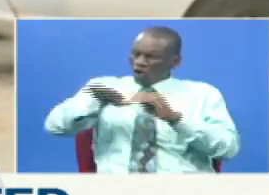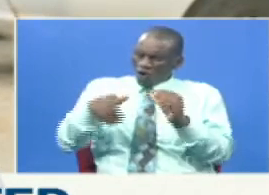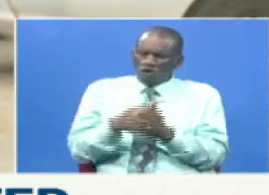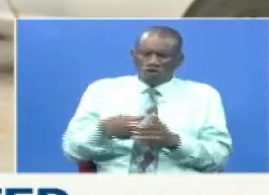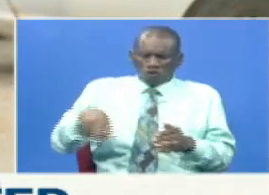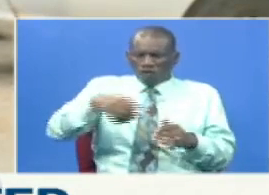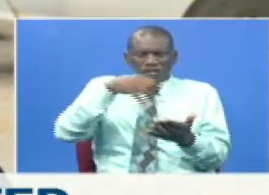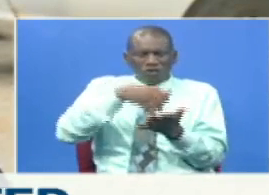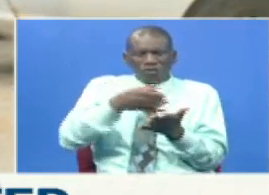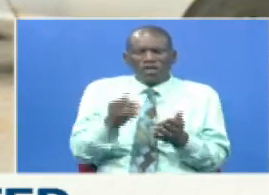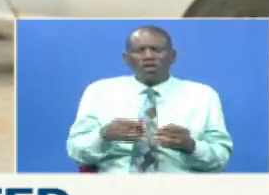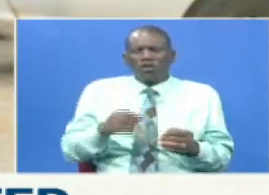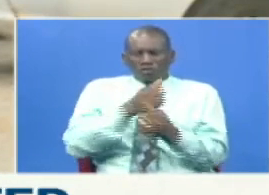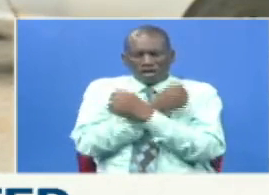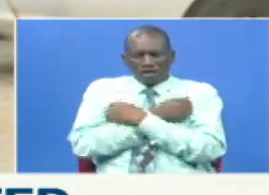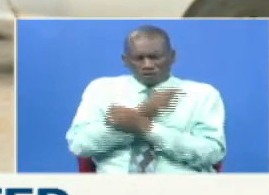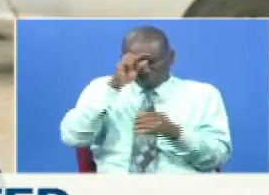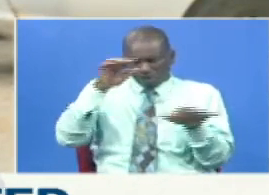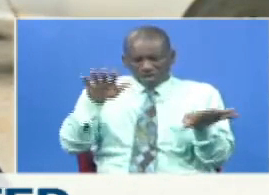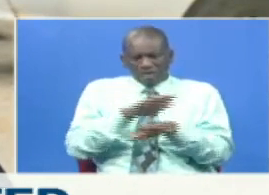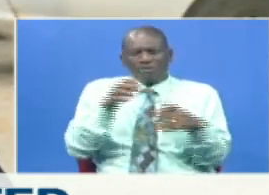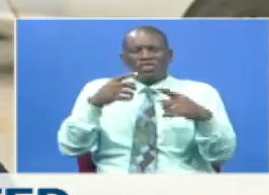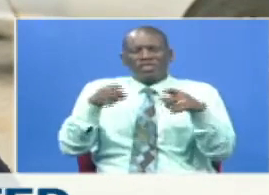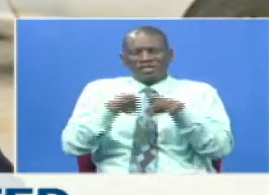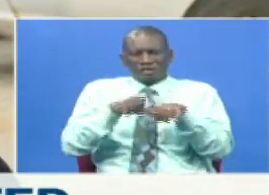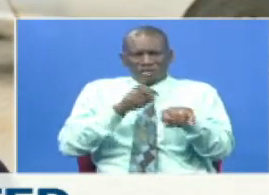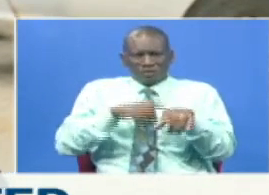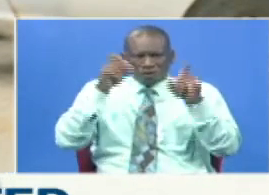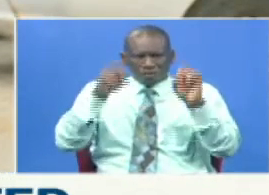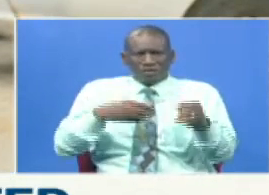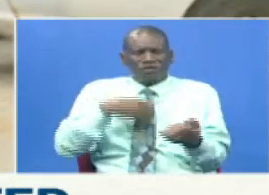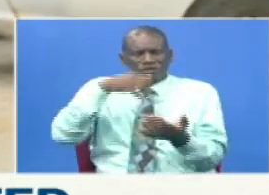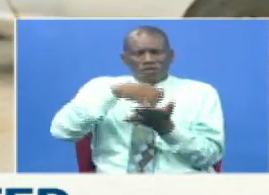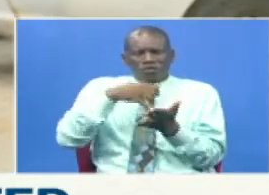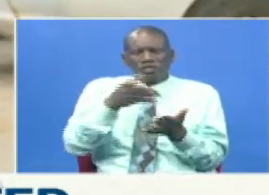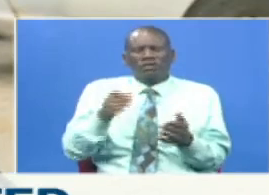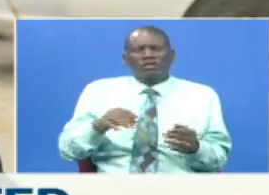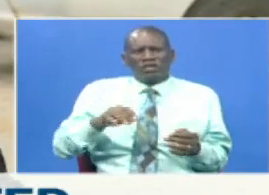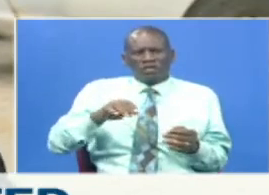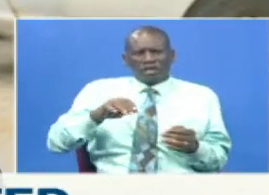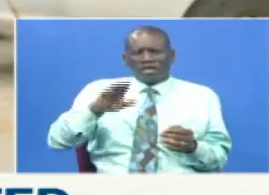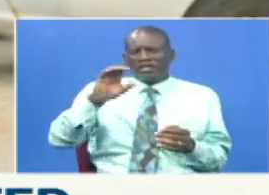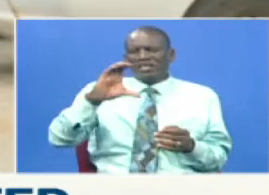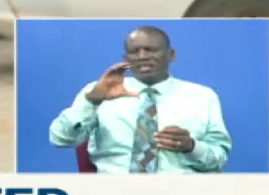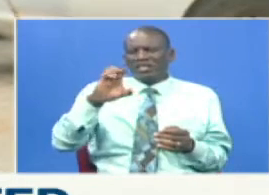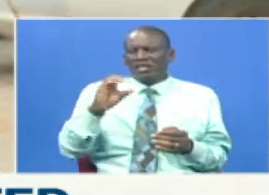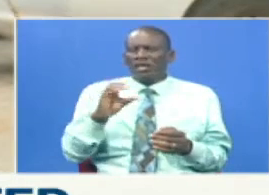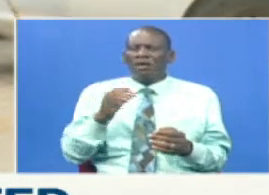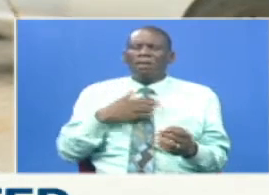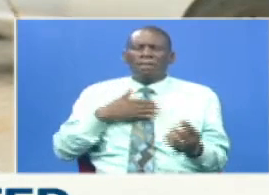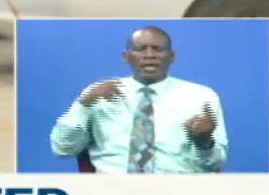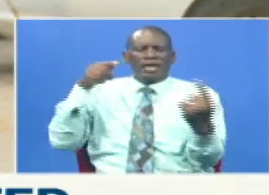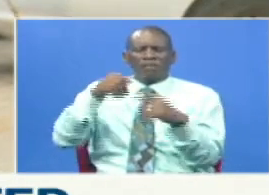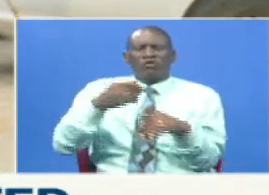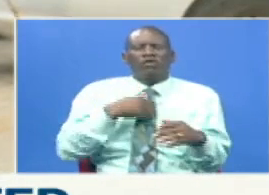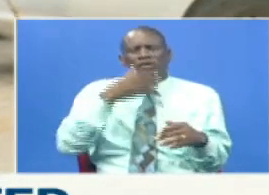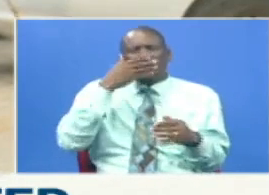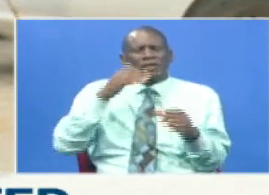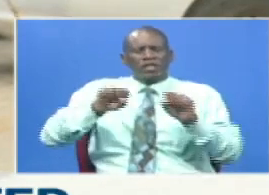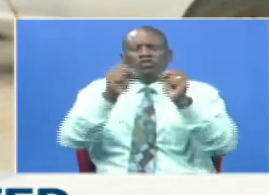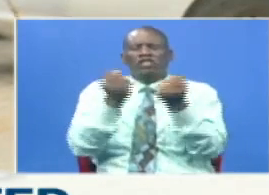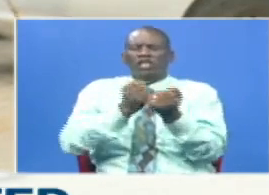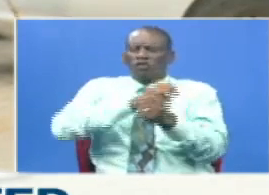we love our government, we love everything. But at the same time, we must have inclusivity. Because my main aim is to ensure what you call a better society for all